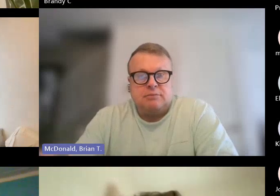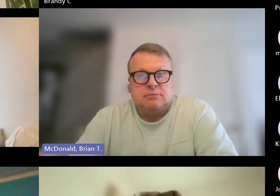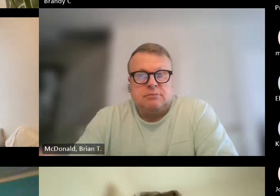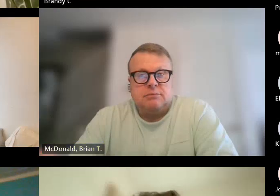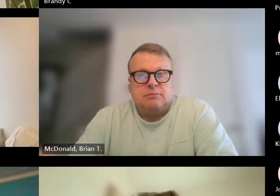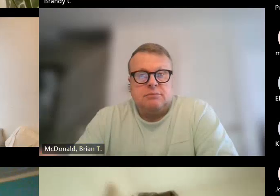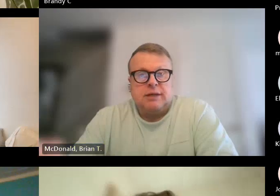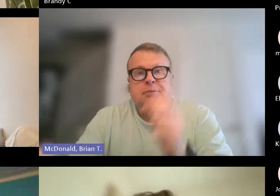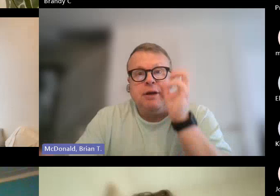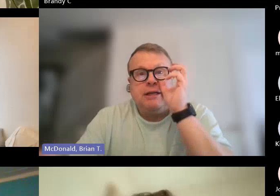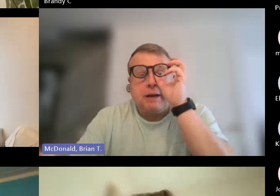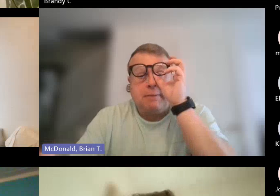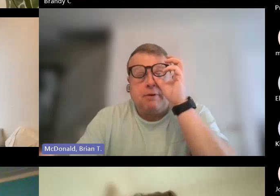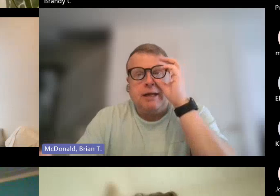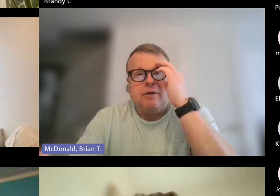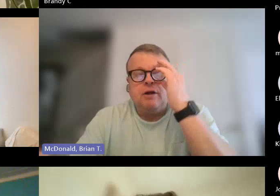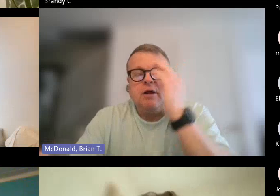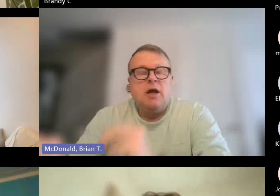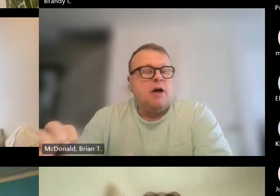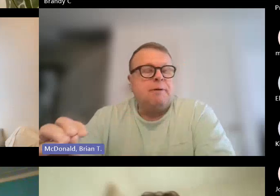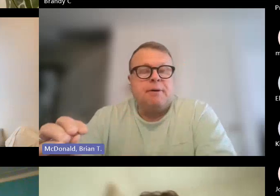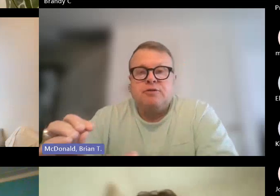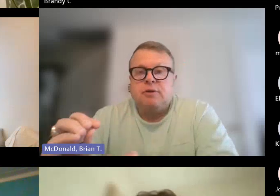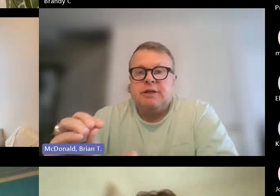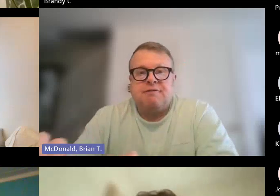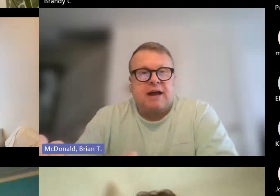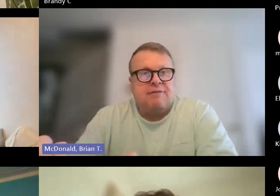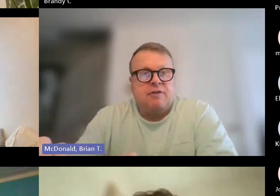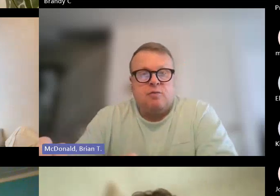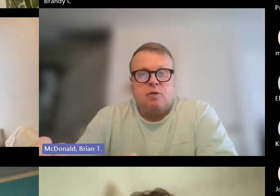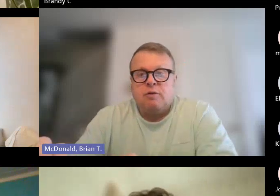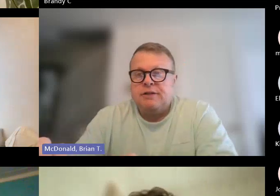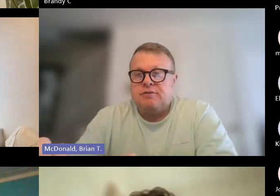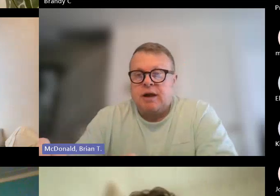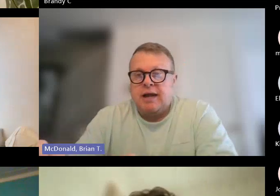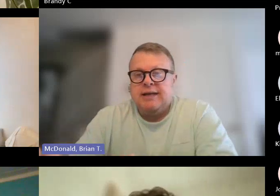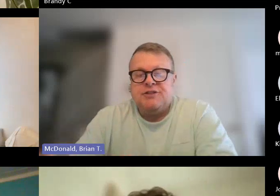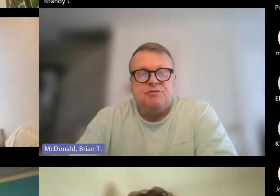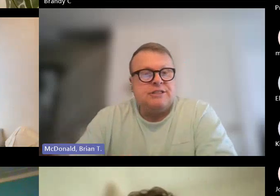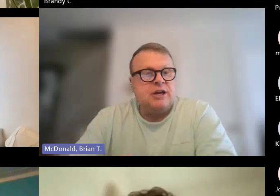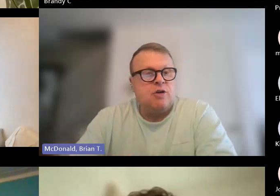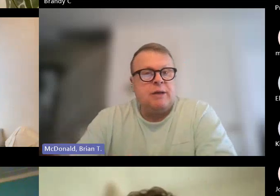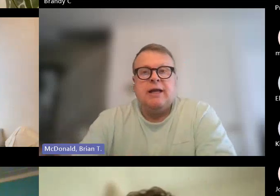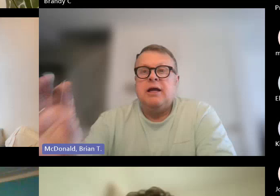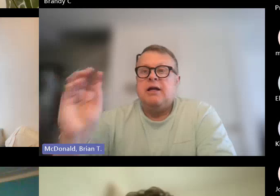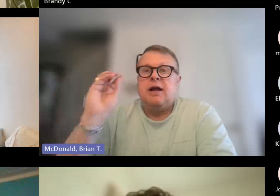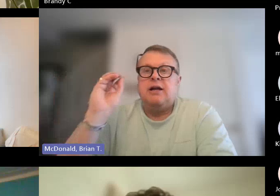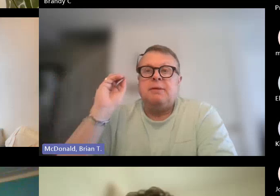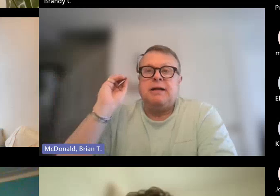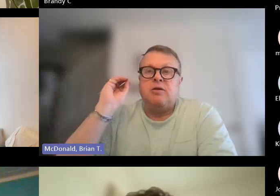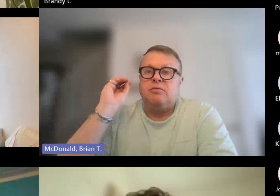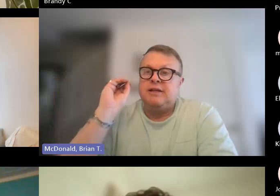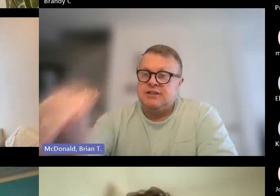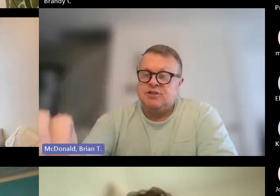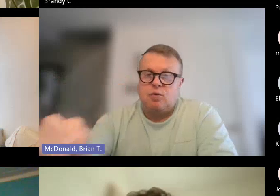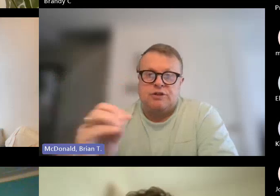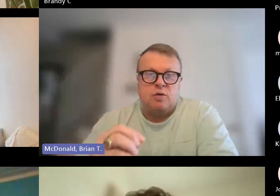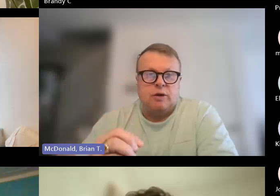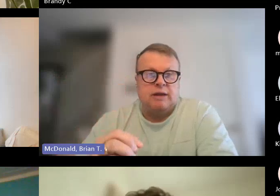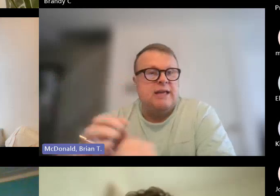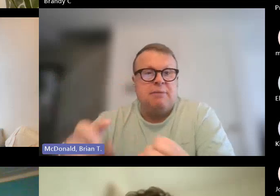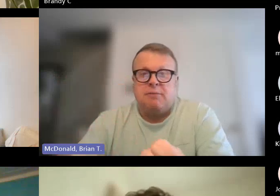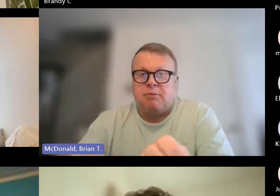step in putting this paper together. A proposal is a 500-word piece of writing that you just tell me, Dr. McDonald, this